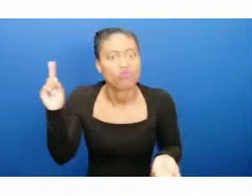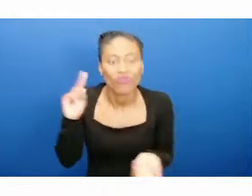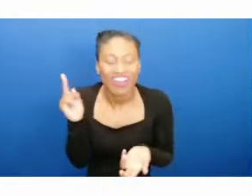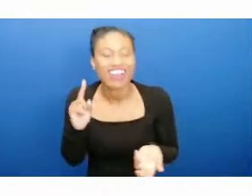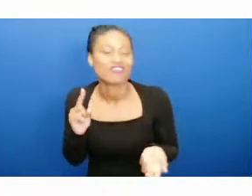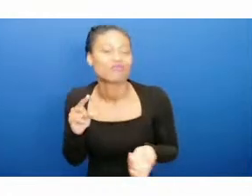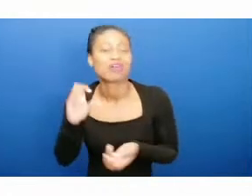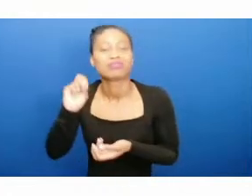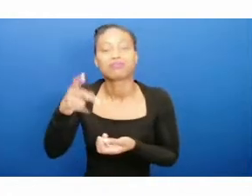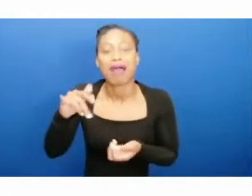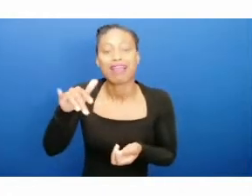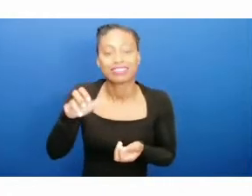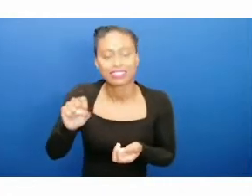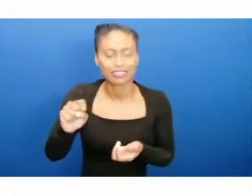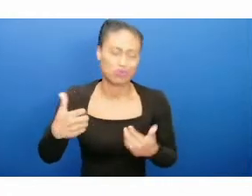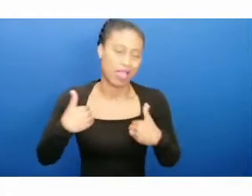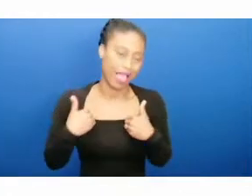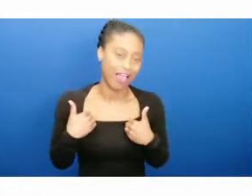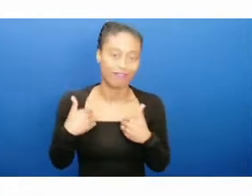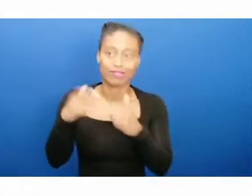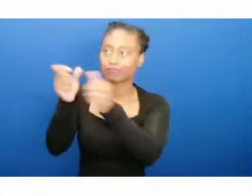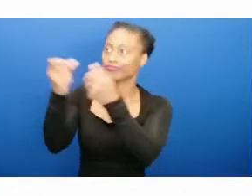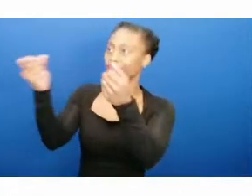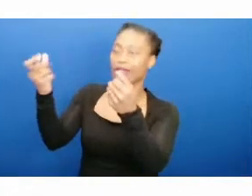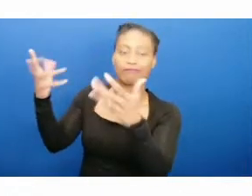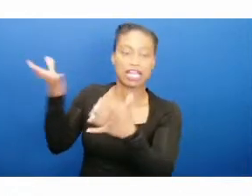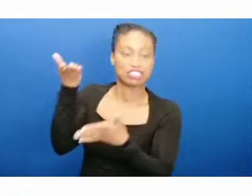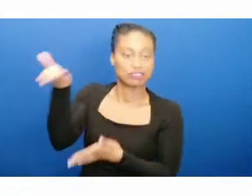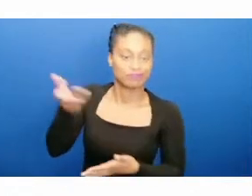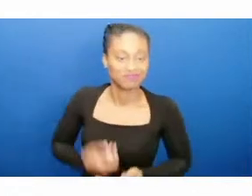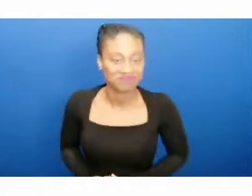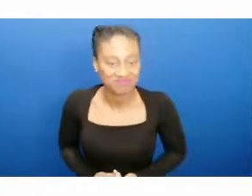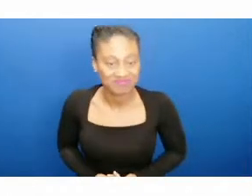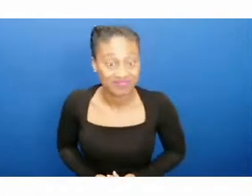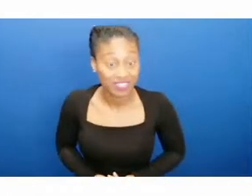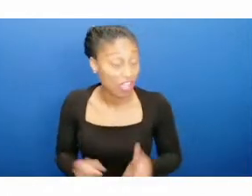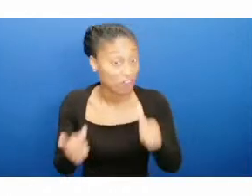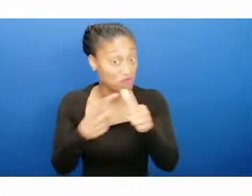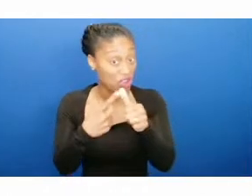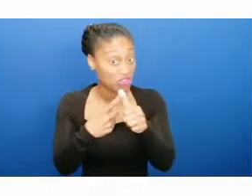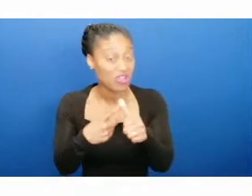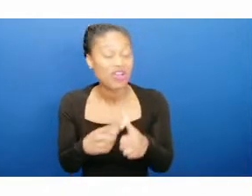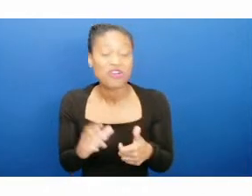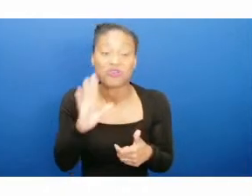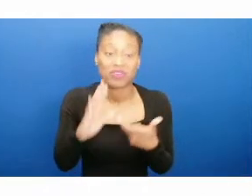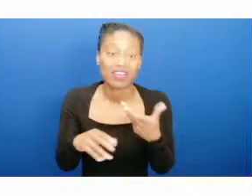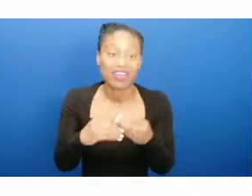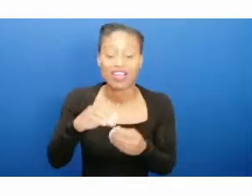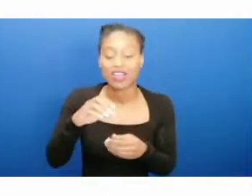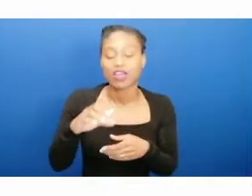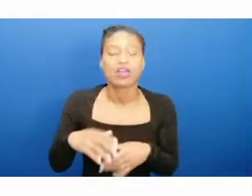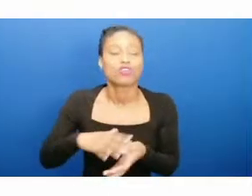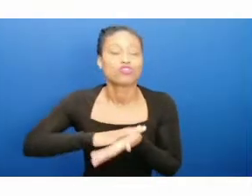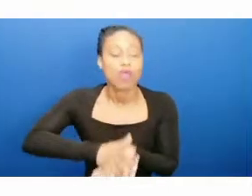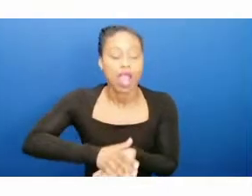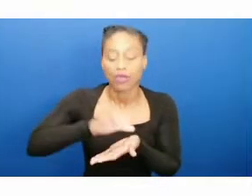spices that you'll be able to find in your pantry. So first up, we're going in with some ground